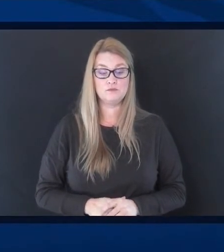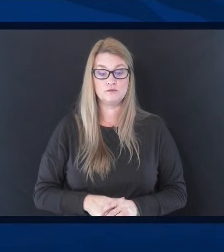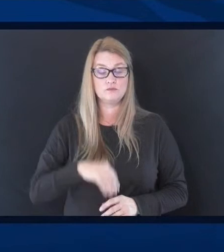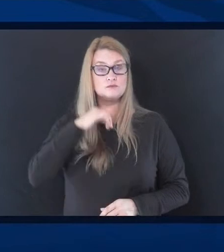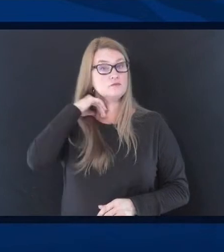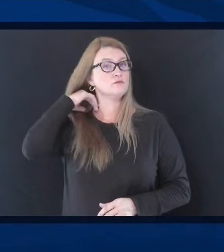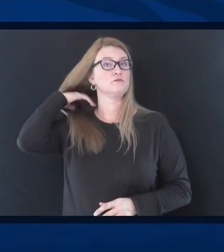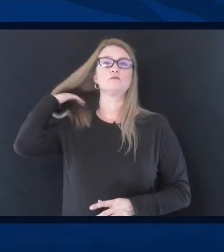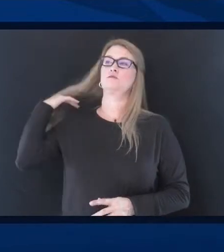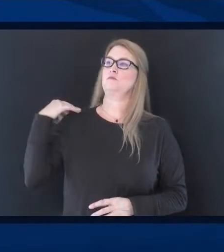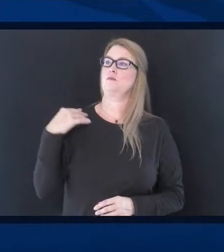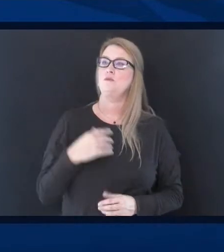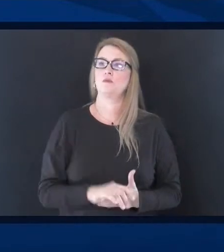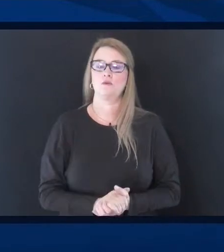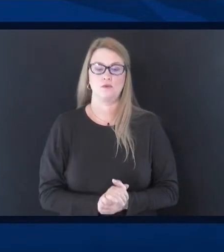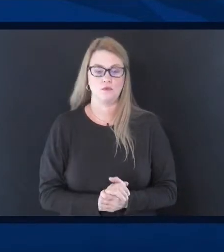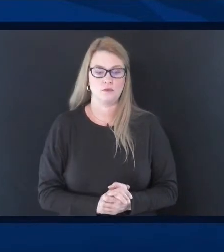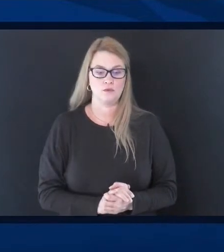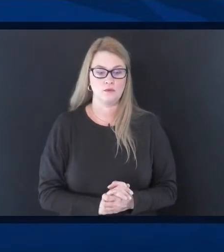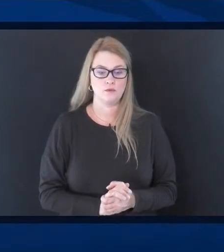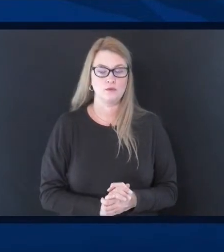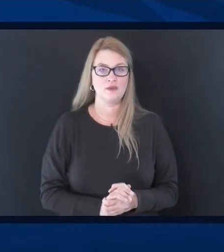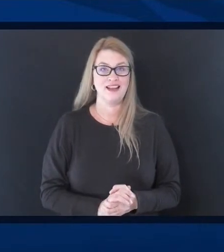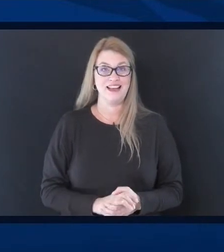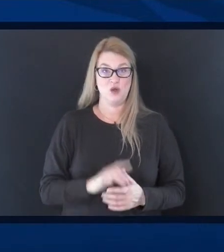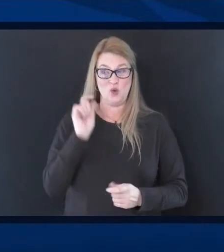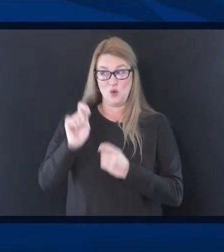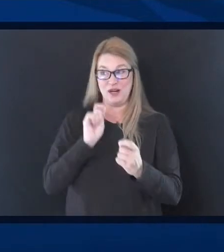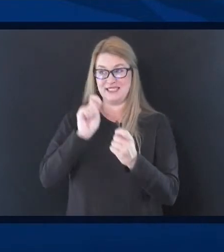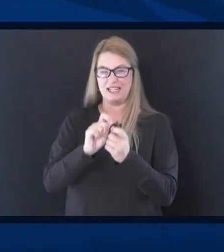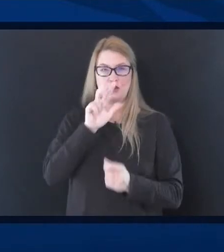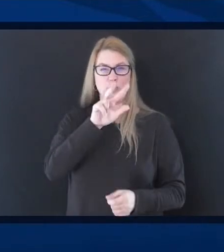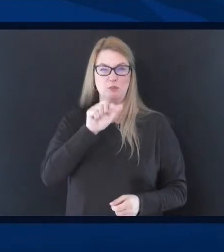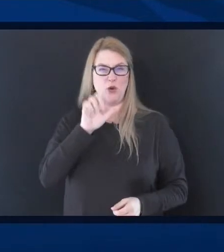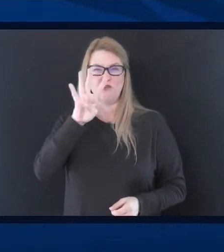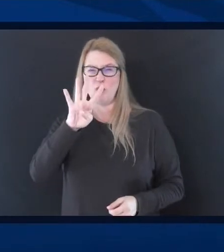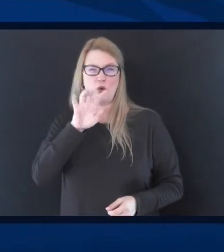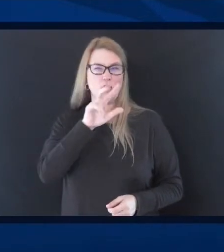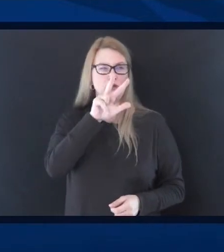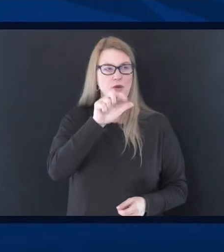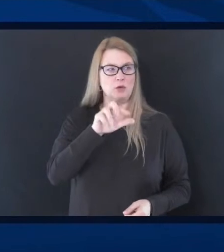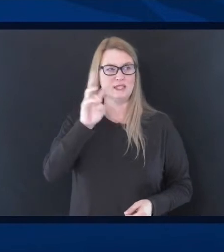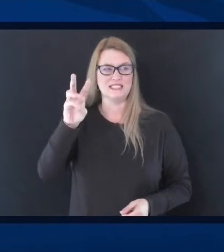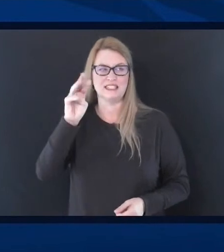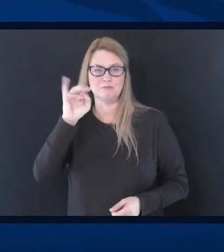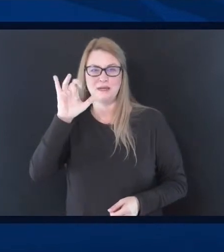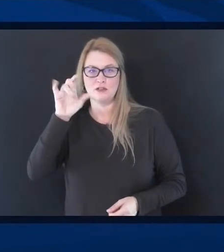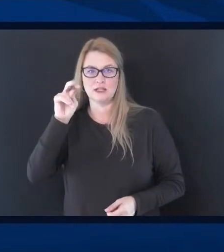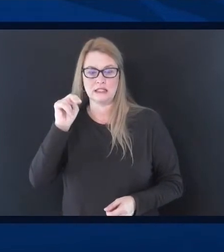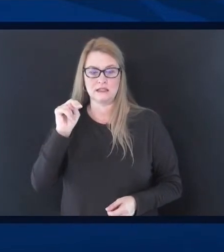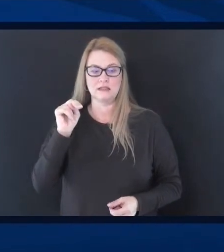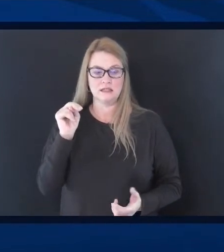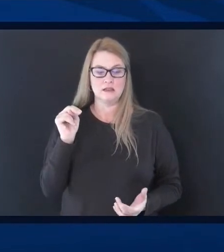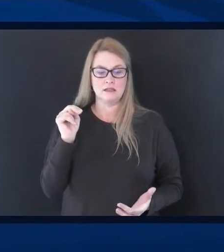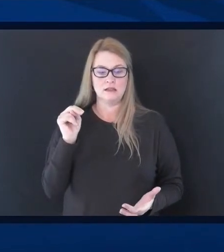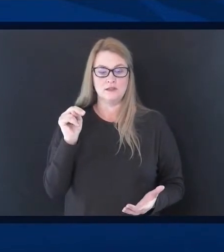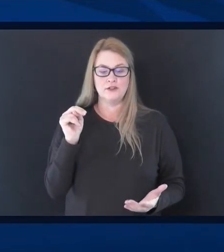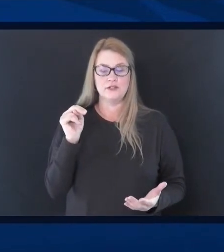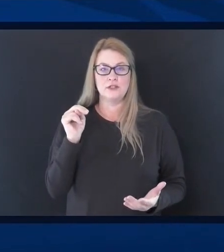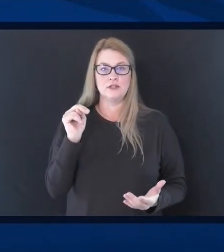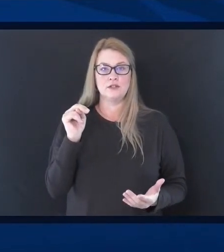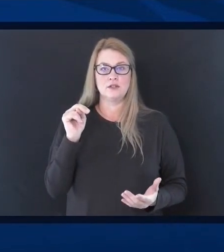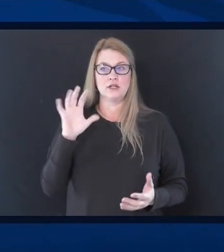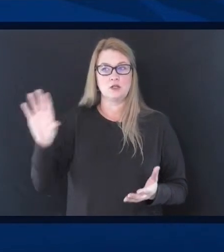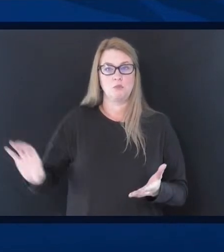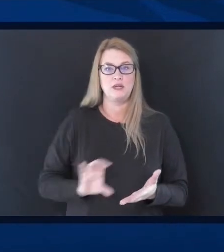exactly, where the 4 million, or I think it's like 3.4 or 3.6 million, to basically replenish